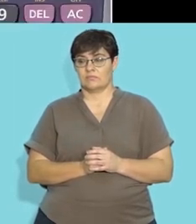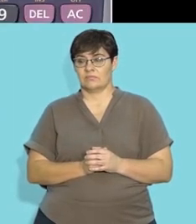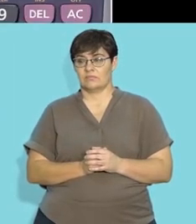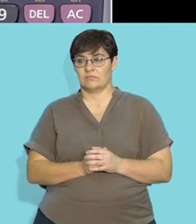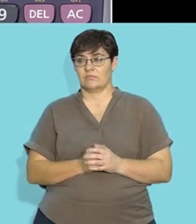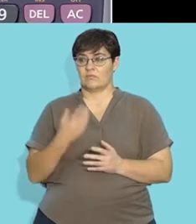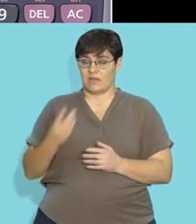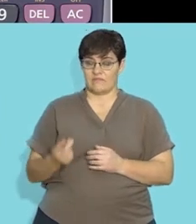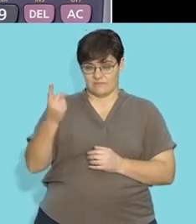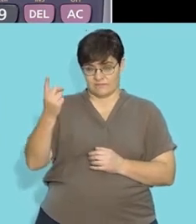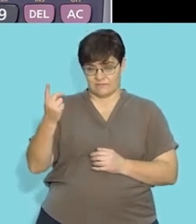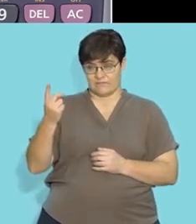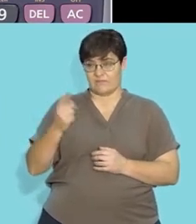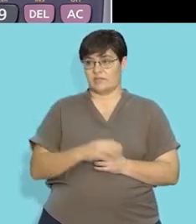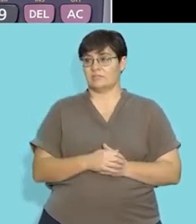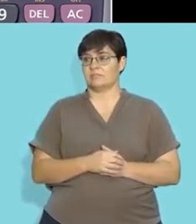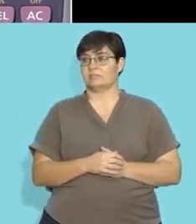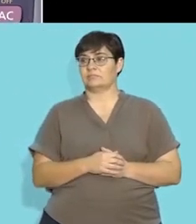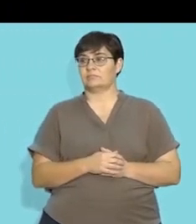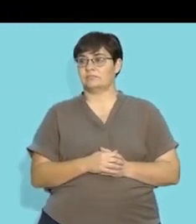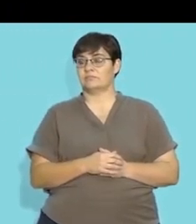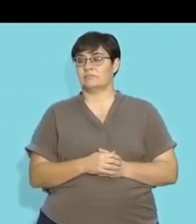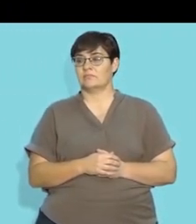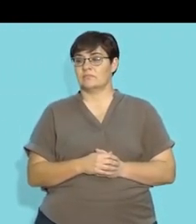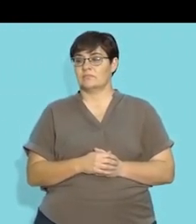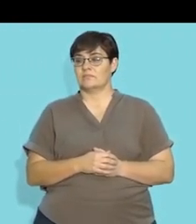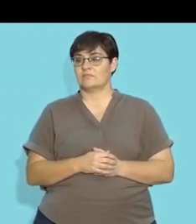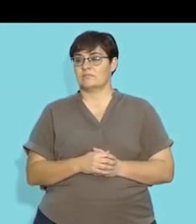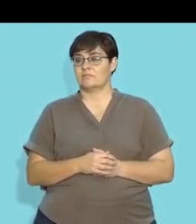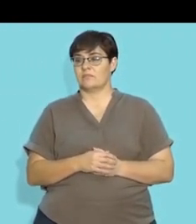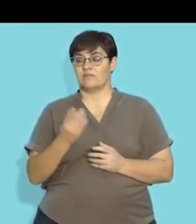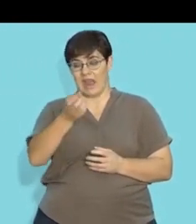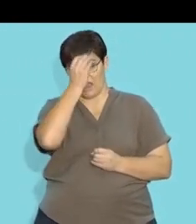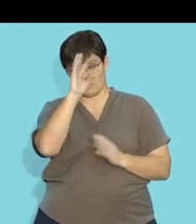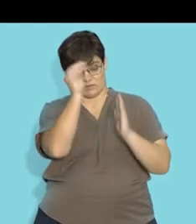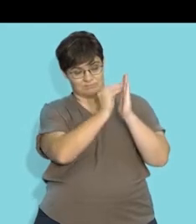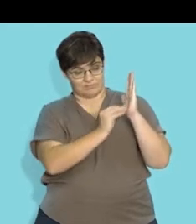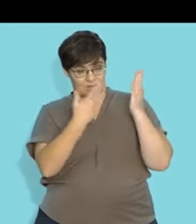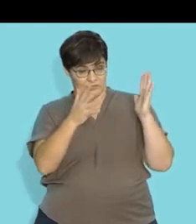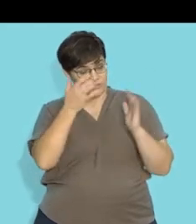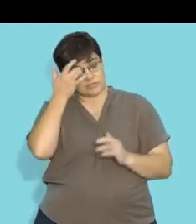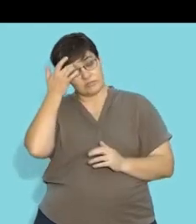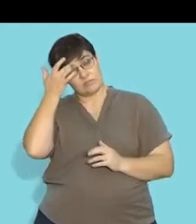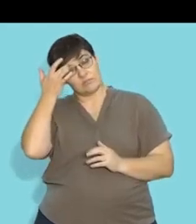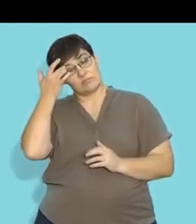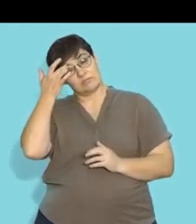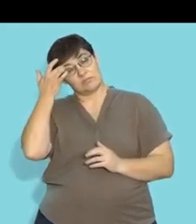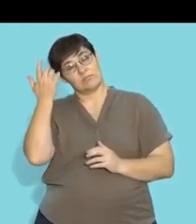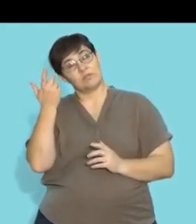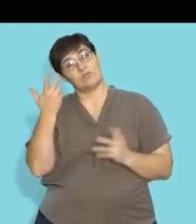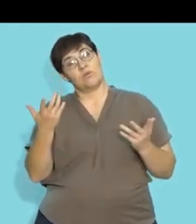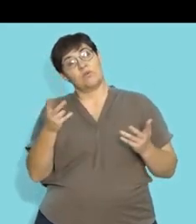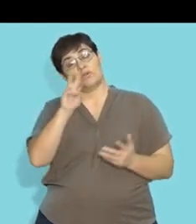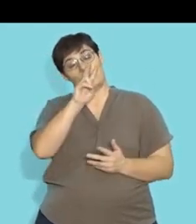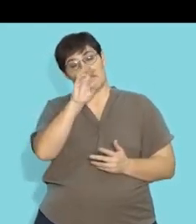So there we have a calculator there. I already have my data. You can see my data there. So